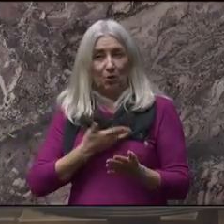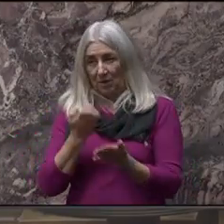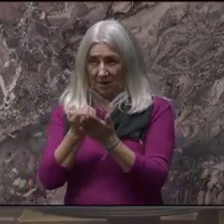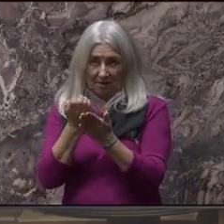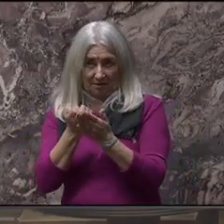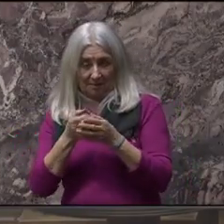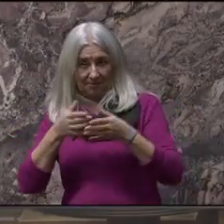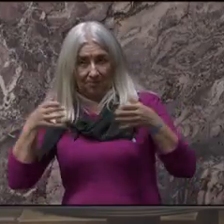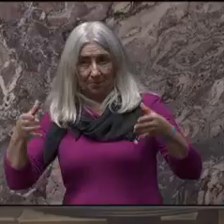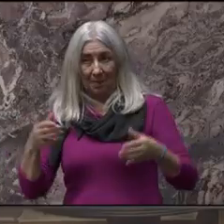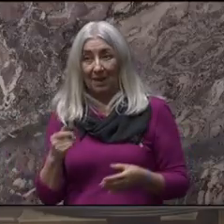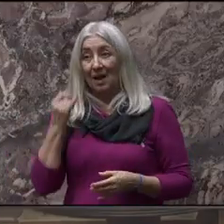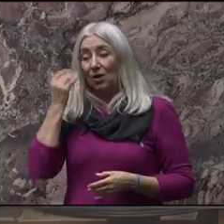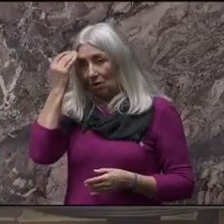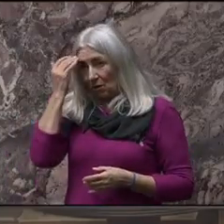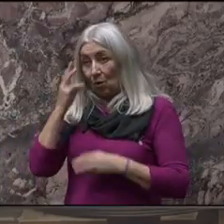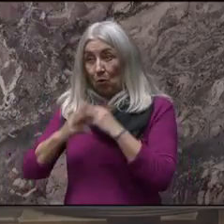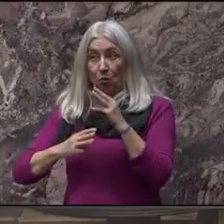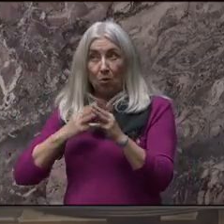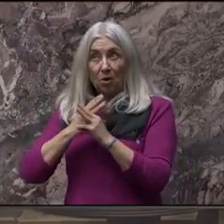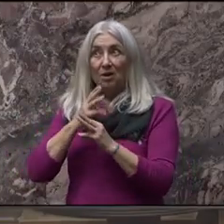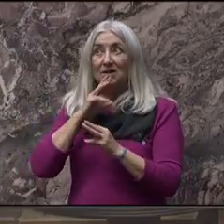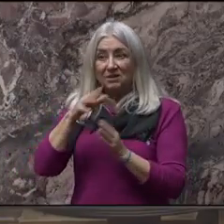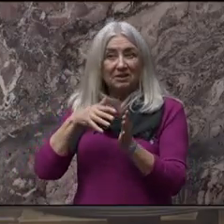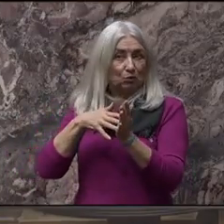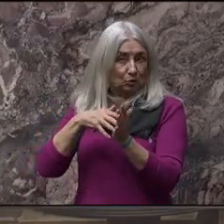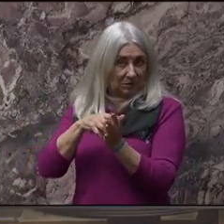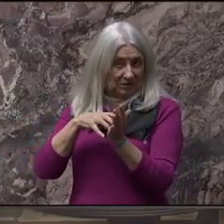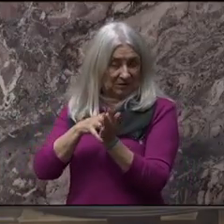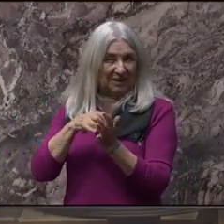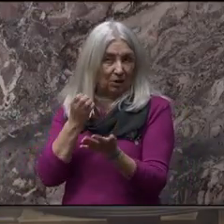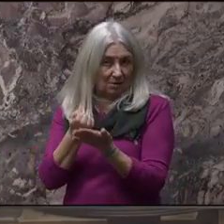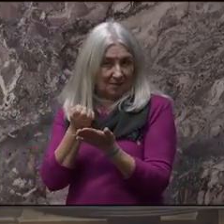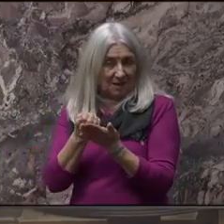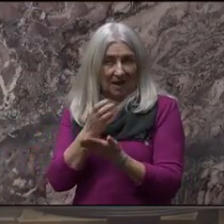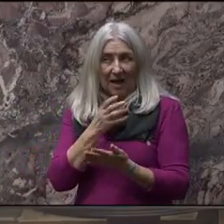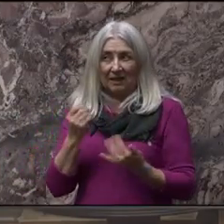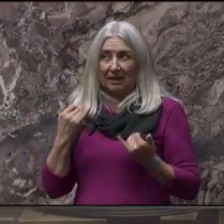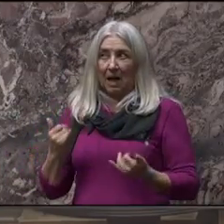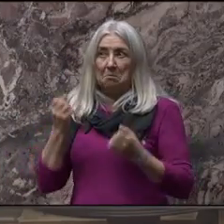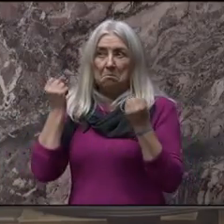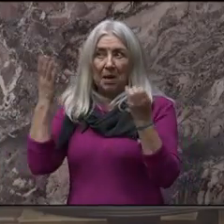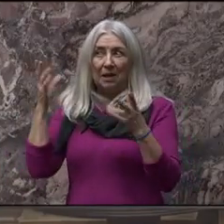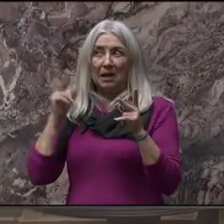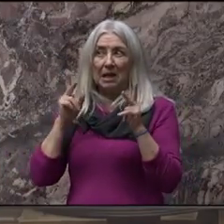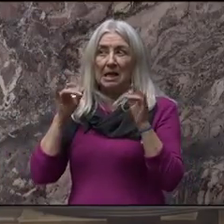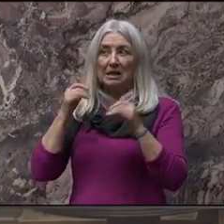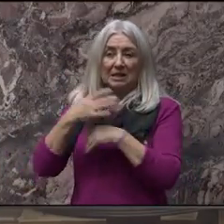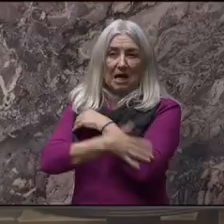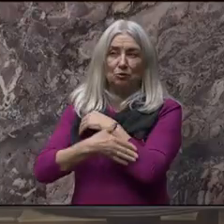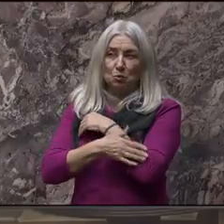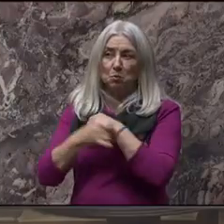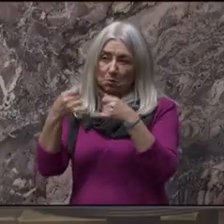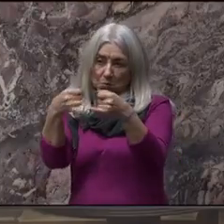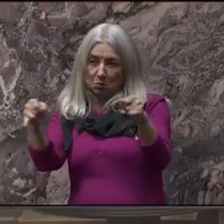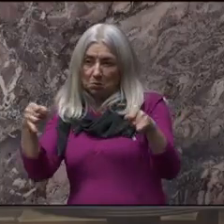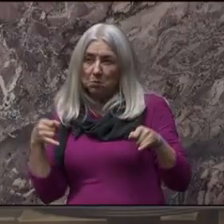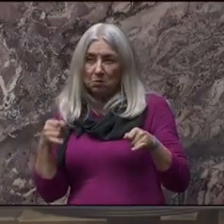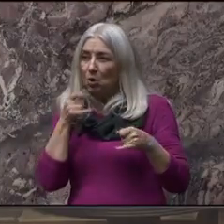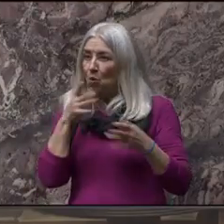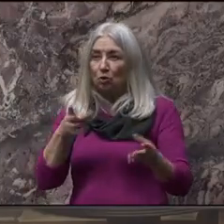the risk of a weak global recovery and protectionism surrounding us, now more than ever, we must be